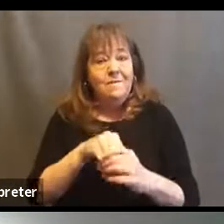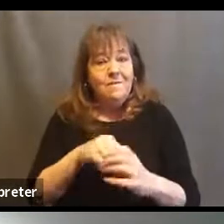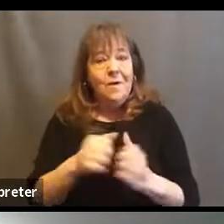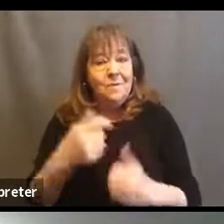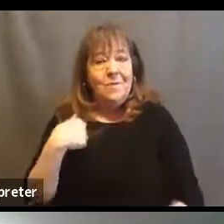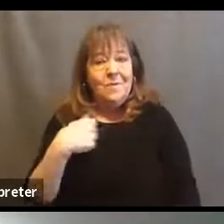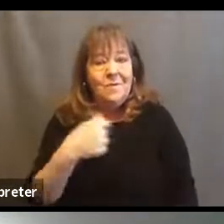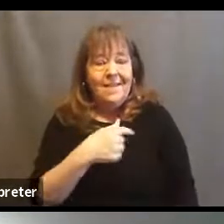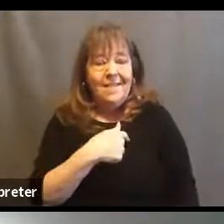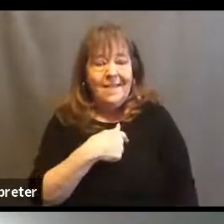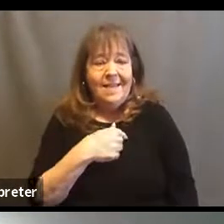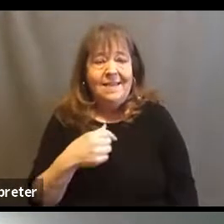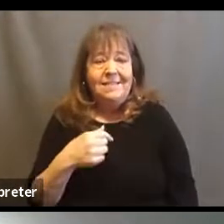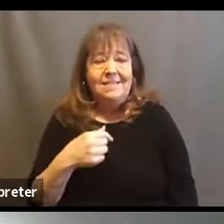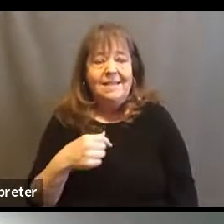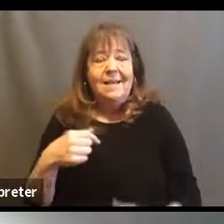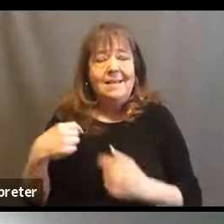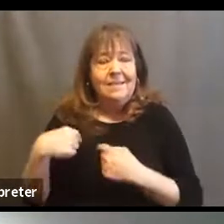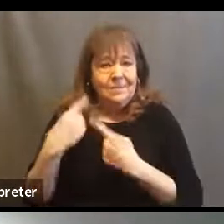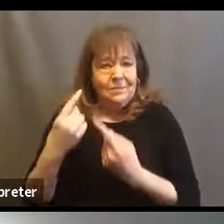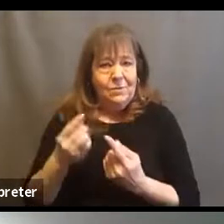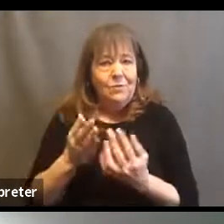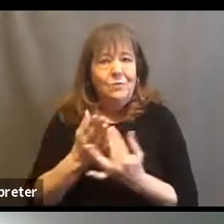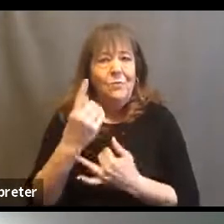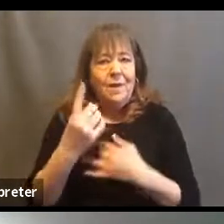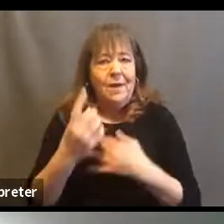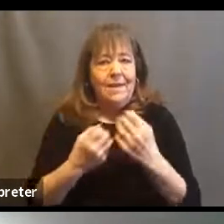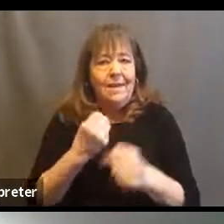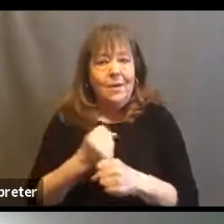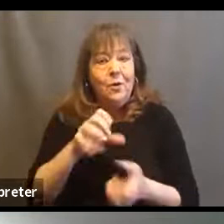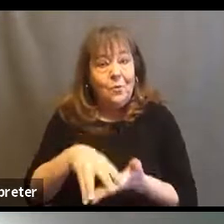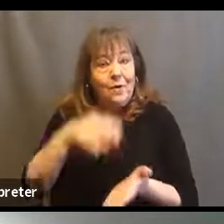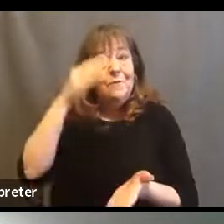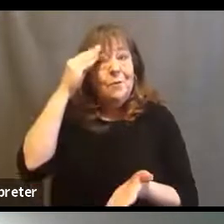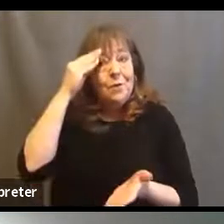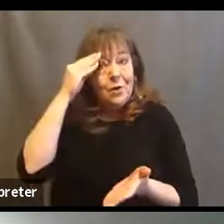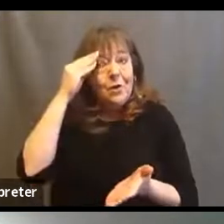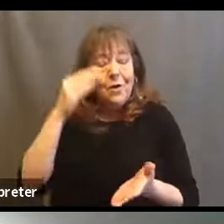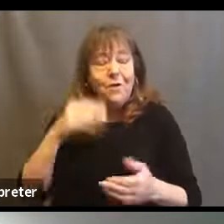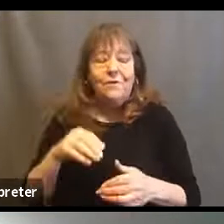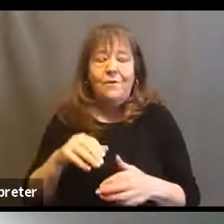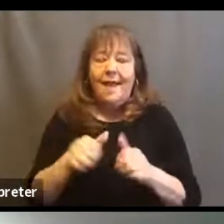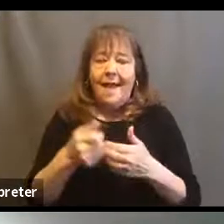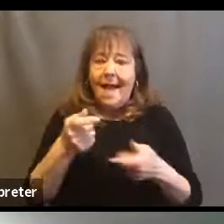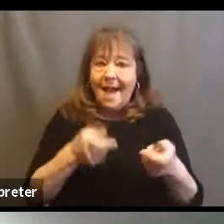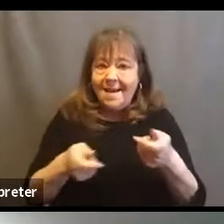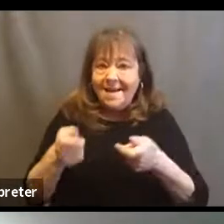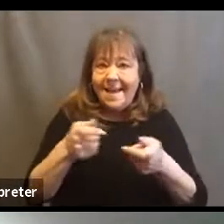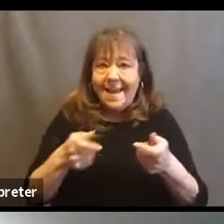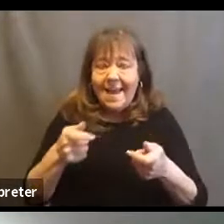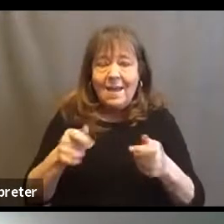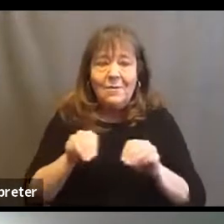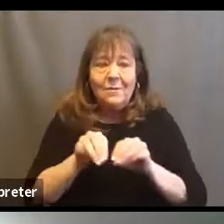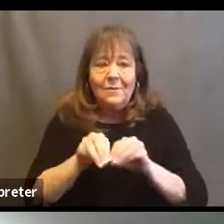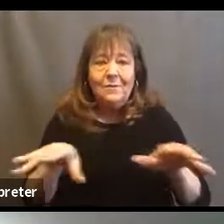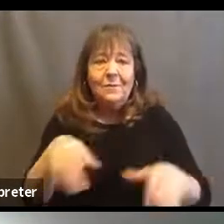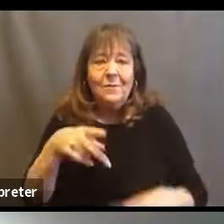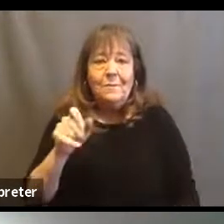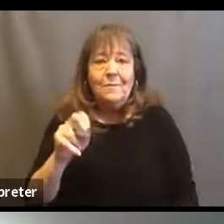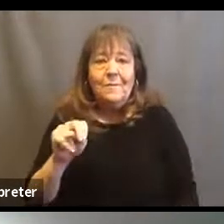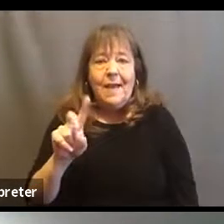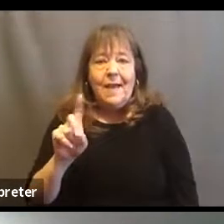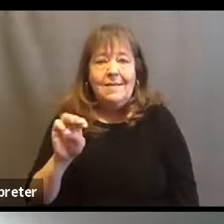us. And through the last year, we've learned some things about how to handle a pandemic, how to work together as a